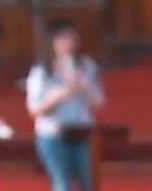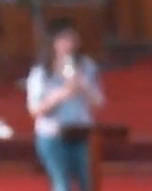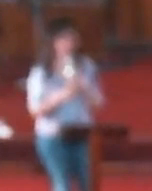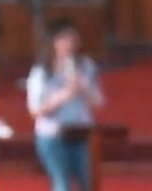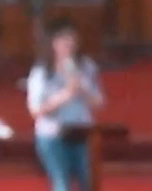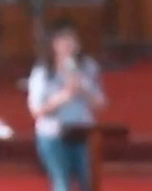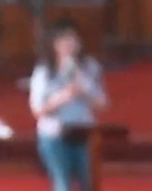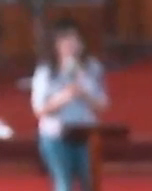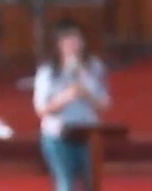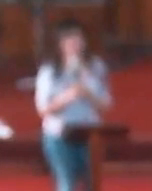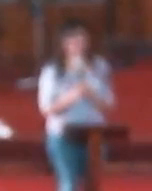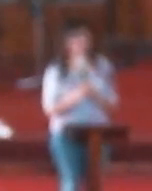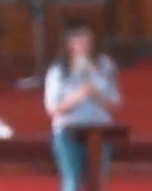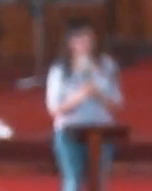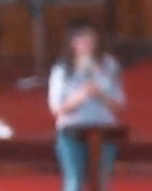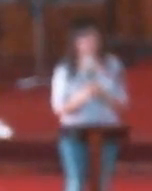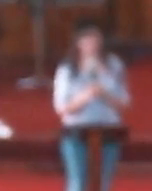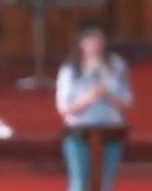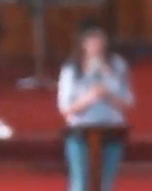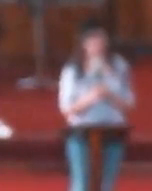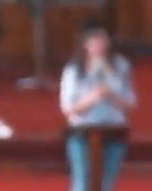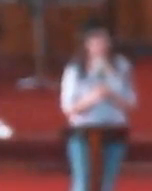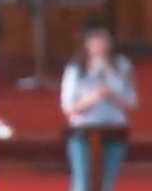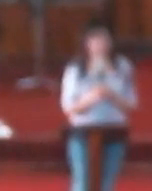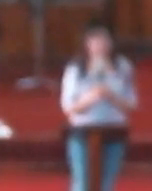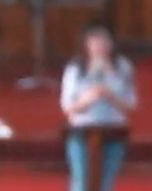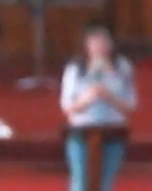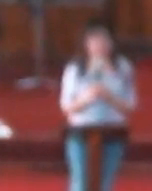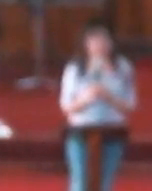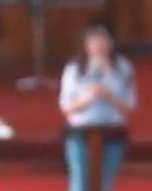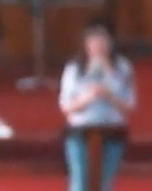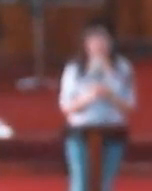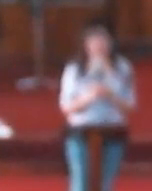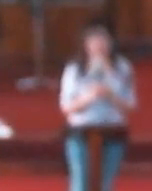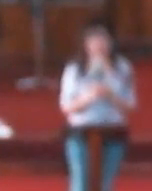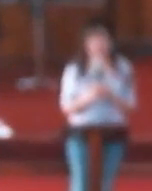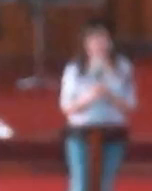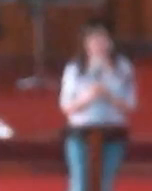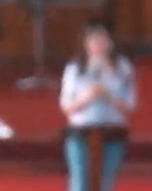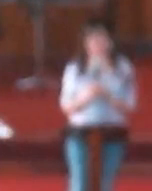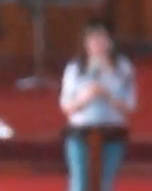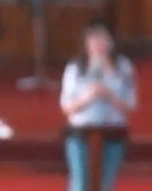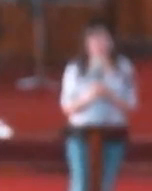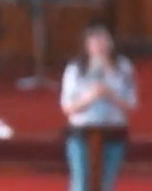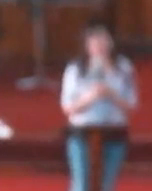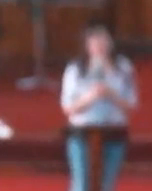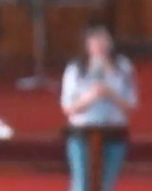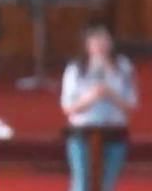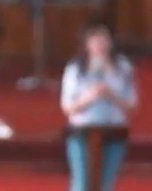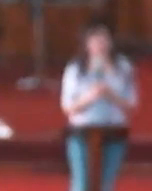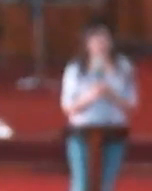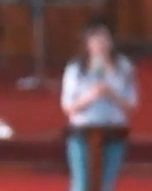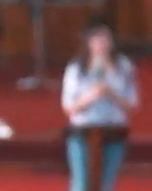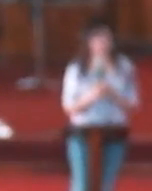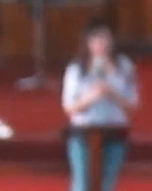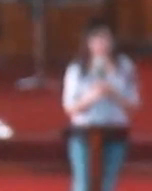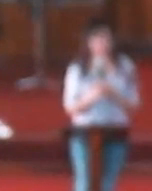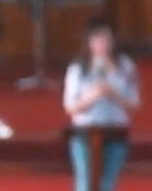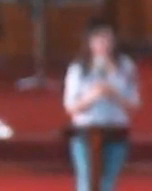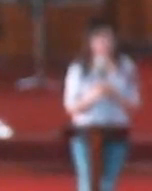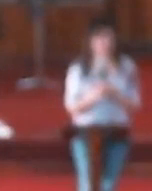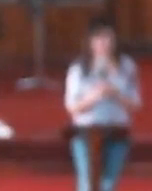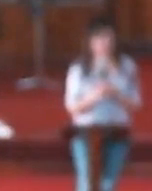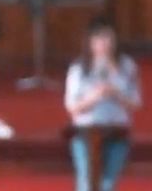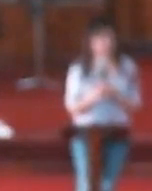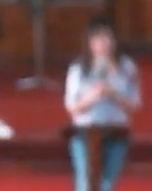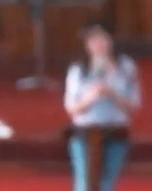person. Pero no necesariamente y muchas veces la problemática no es la misma. Yeah, but it's not